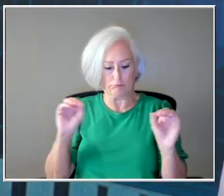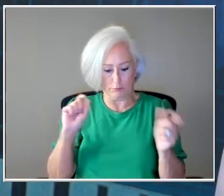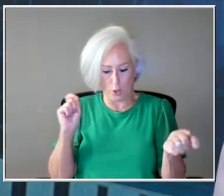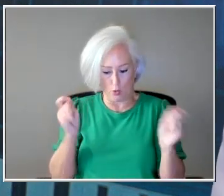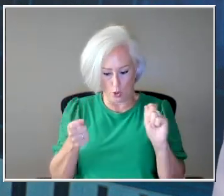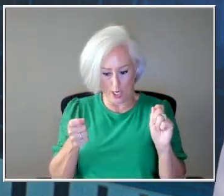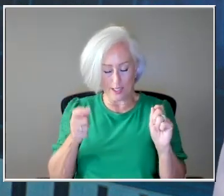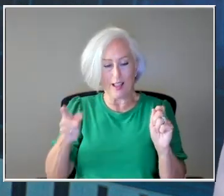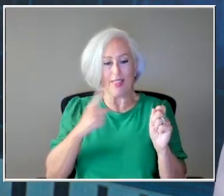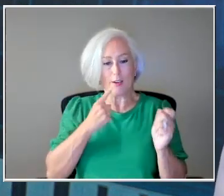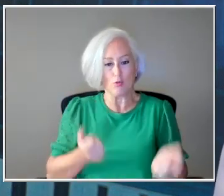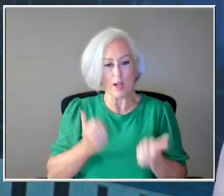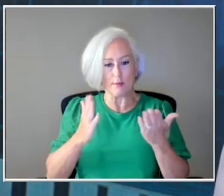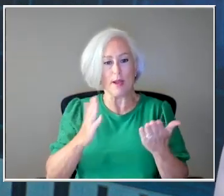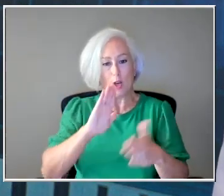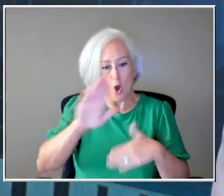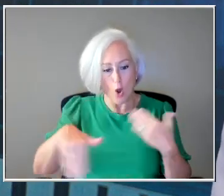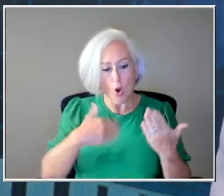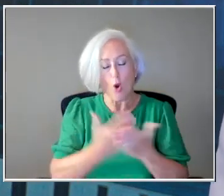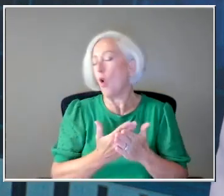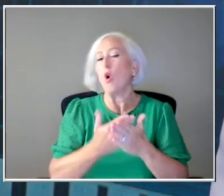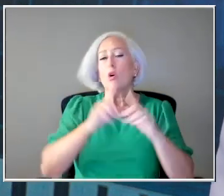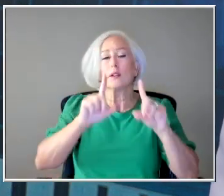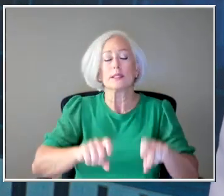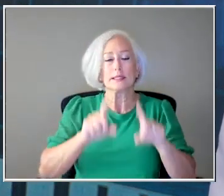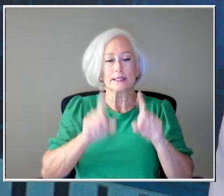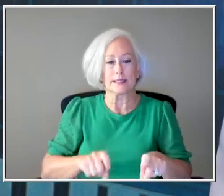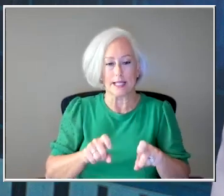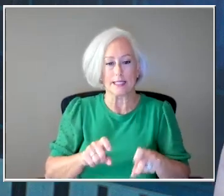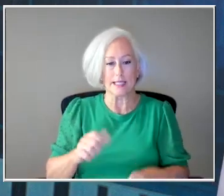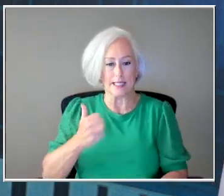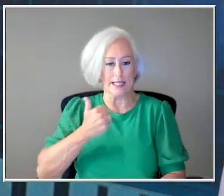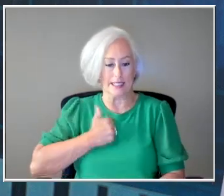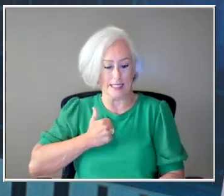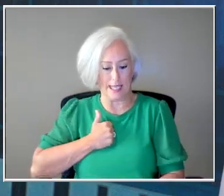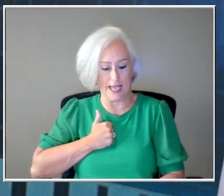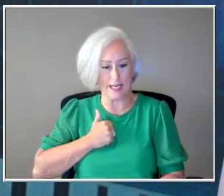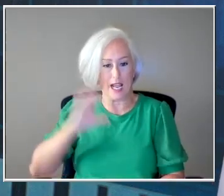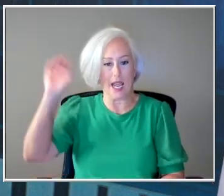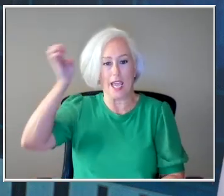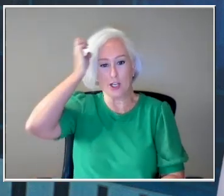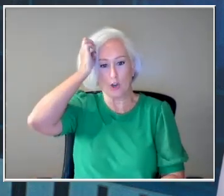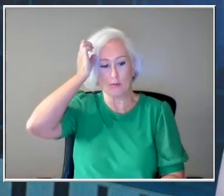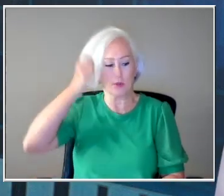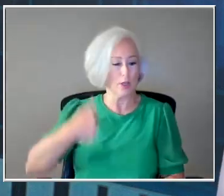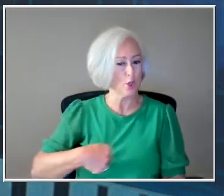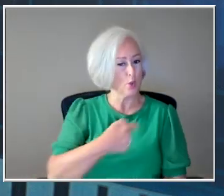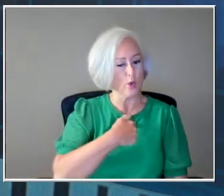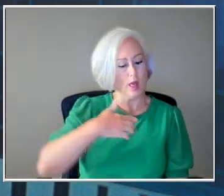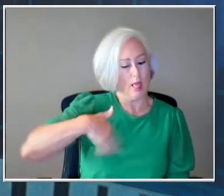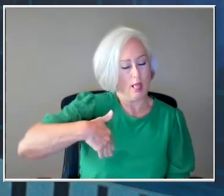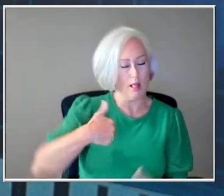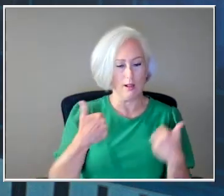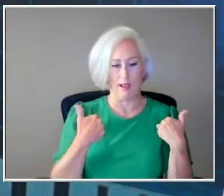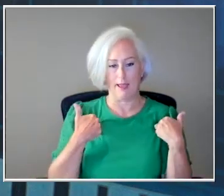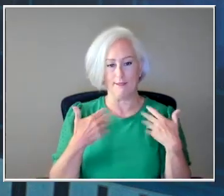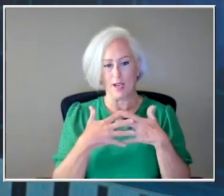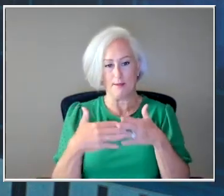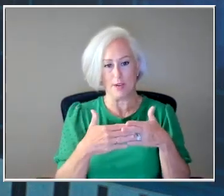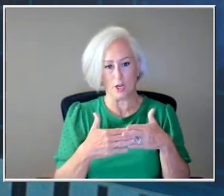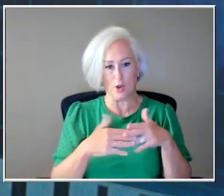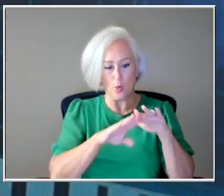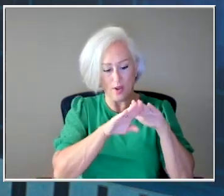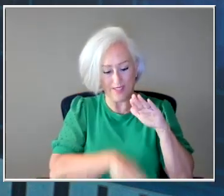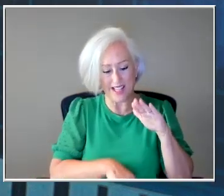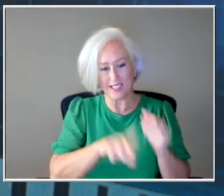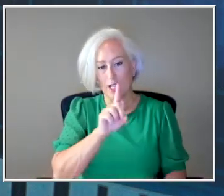testing for all adults in Europe and in Canada. We don't have that yet here. We have less than 1% of adults in the United